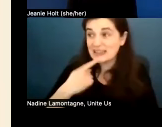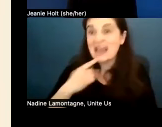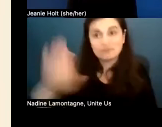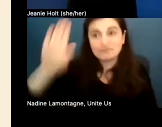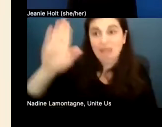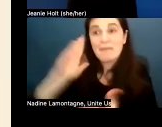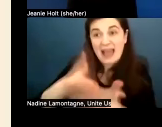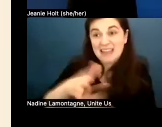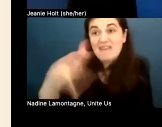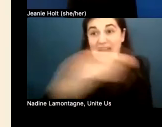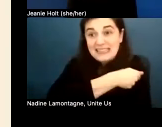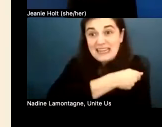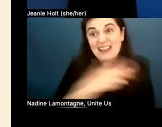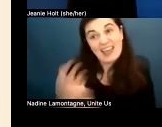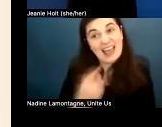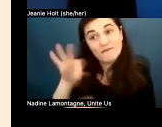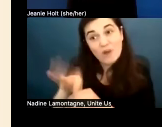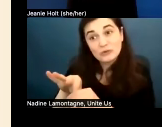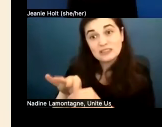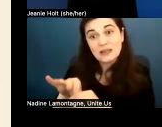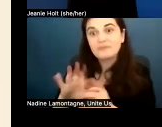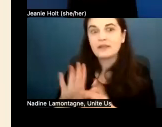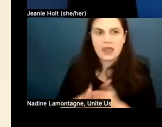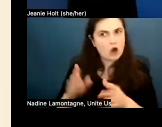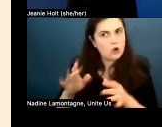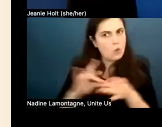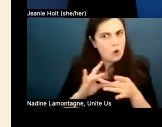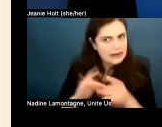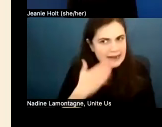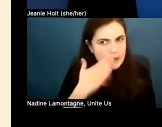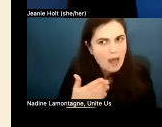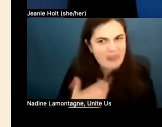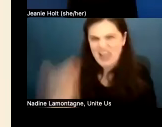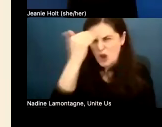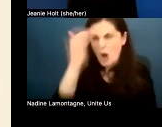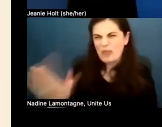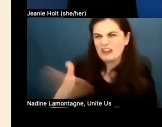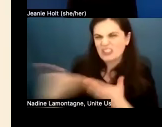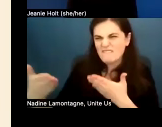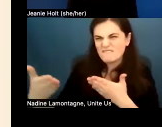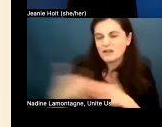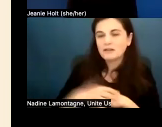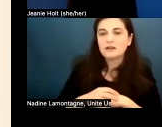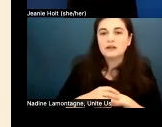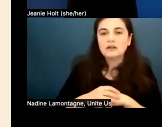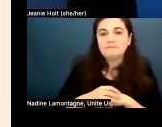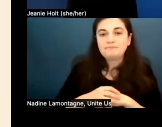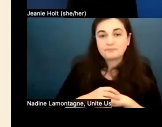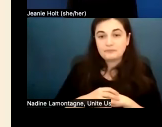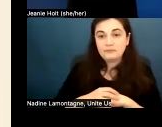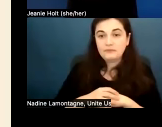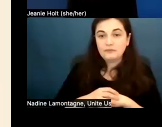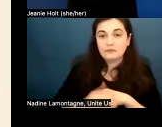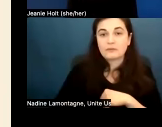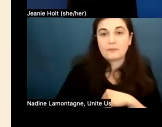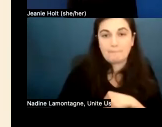They're coordinated, they're sophisticated, they know their stuff. I will say that I tend to differentiate the folks that are dispelling or